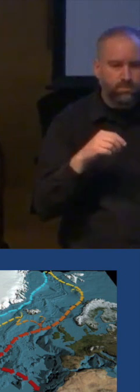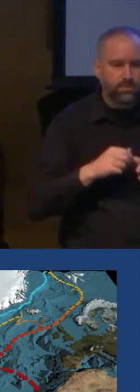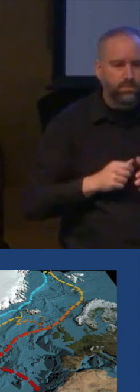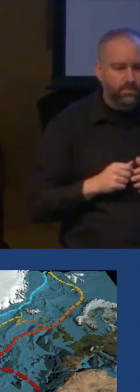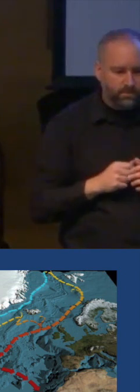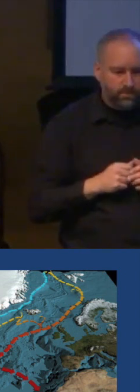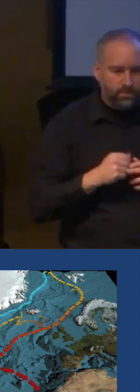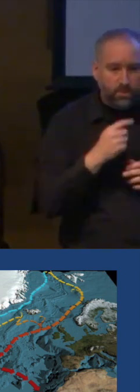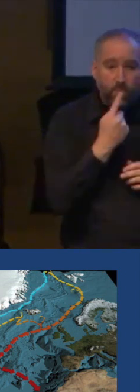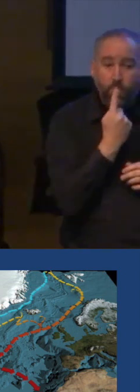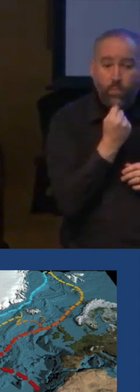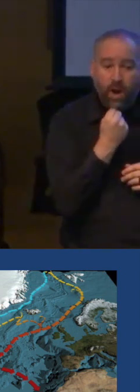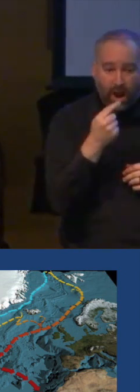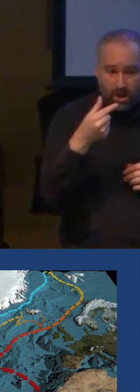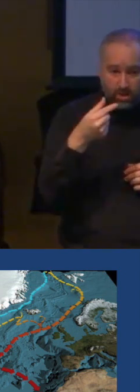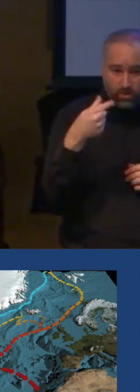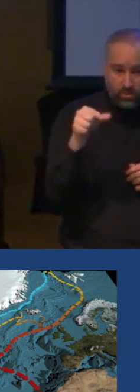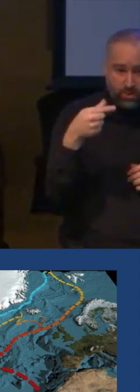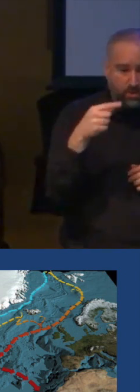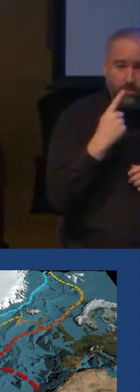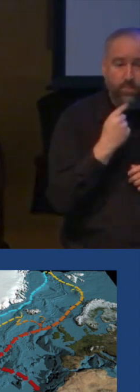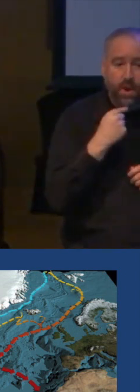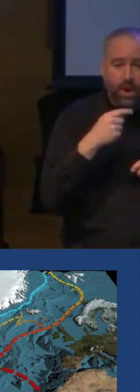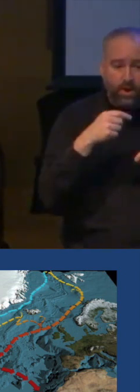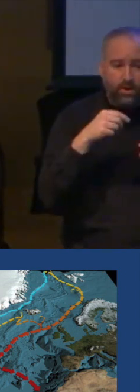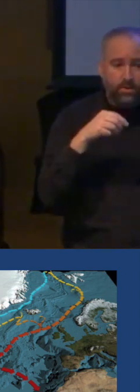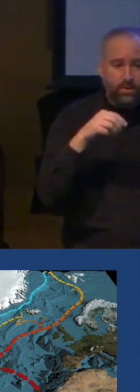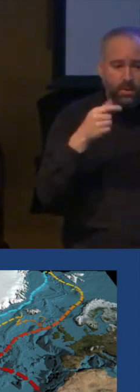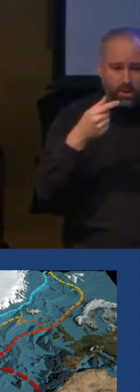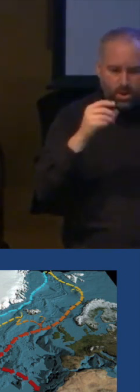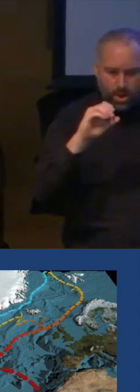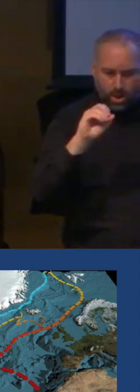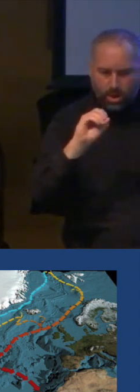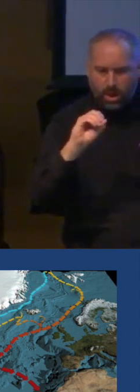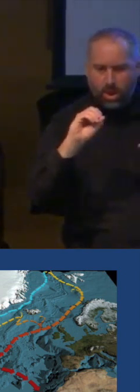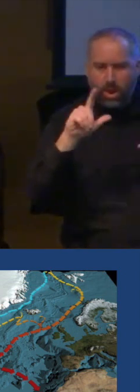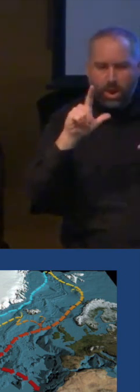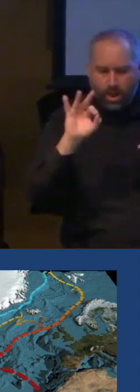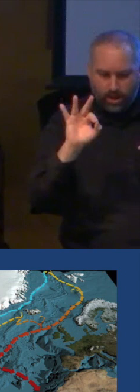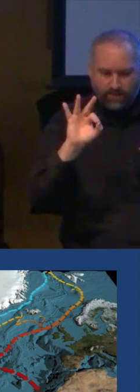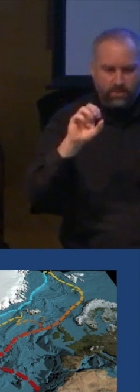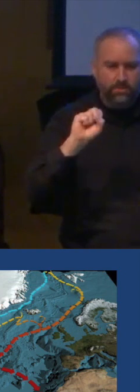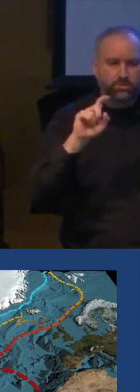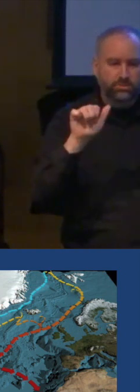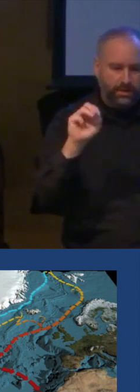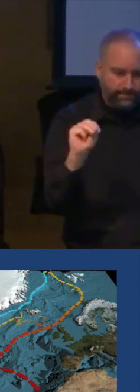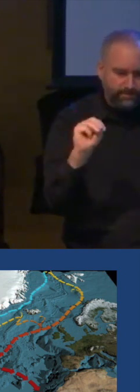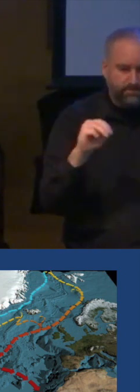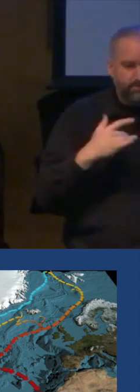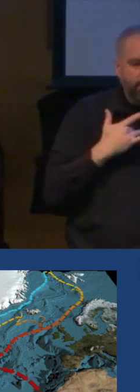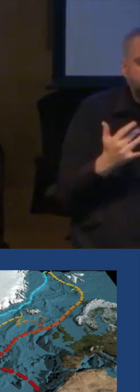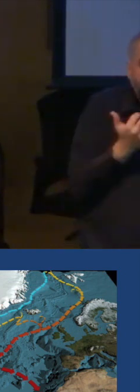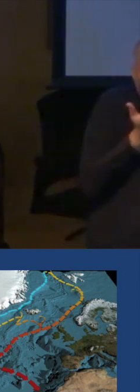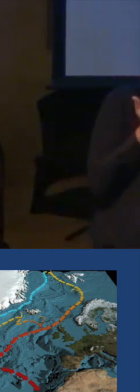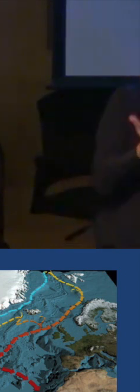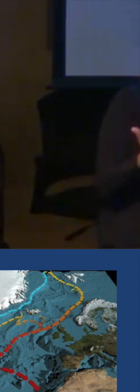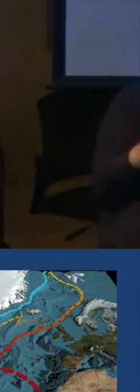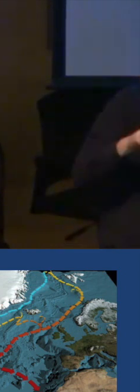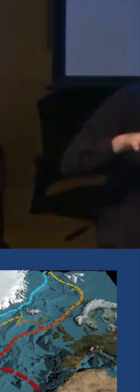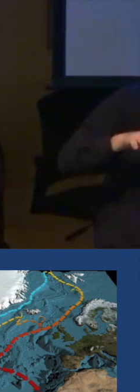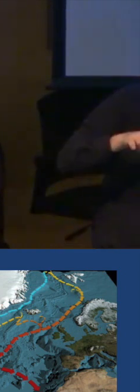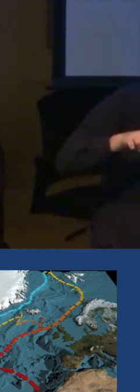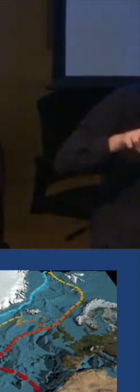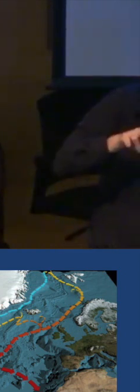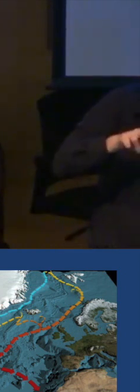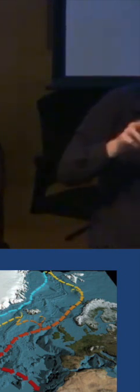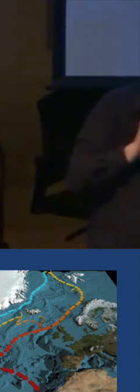that turns into the North Atlantic Current. We have a lot of names, but ultimately it carries warm, salty waters. And next to